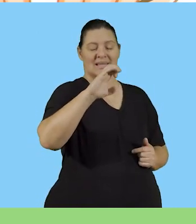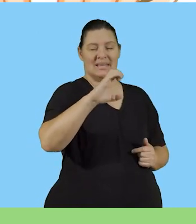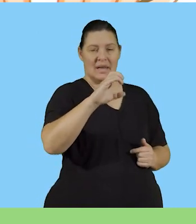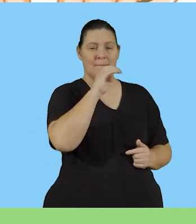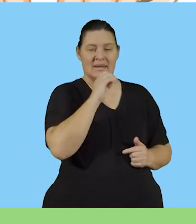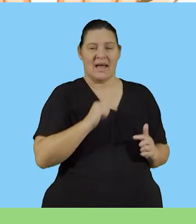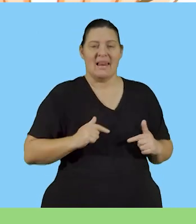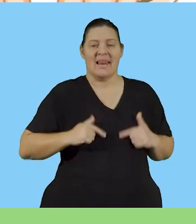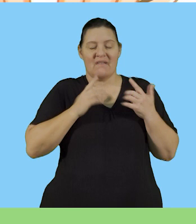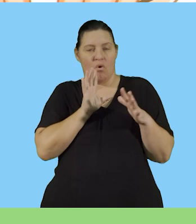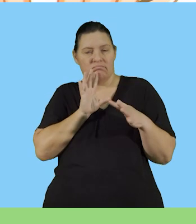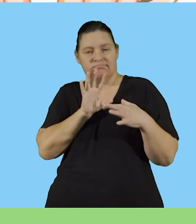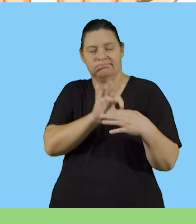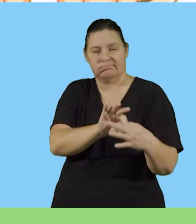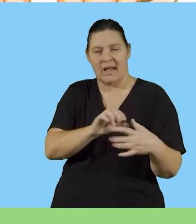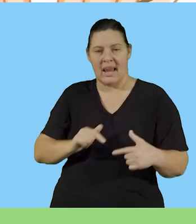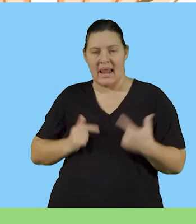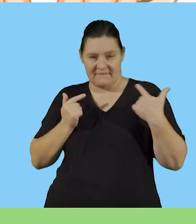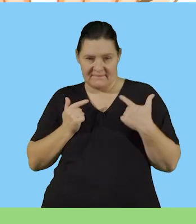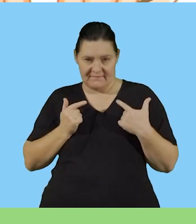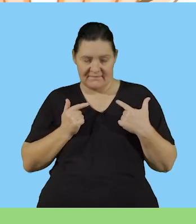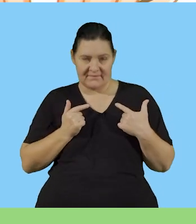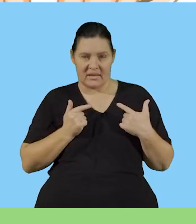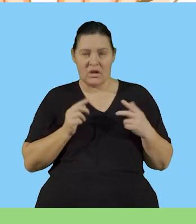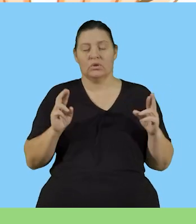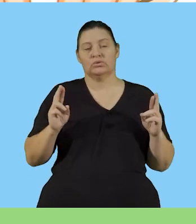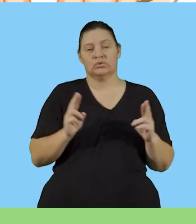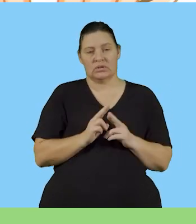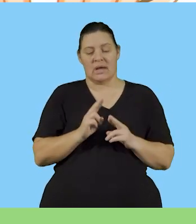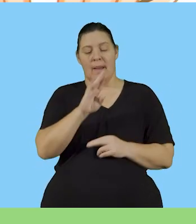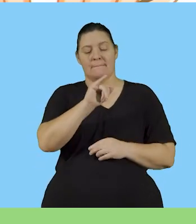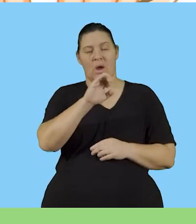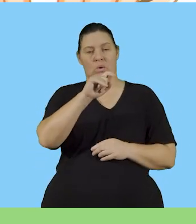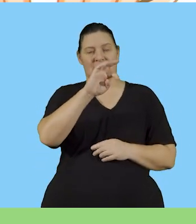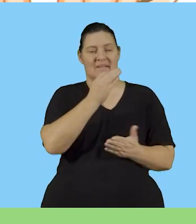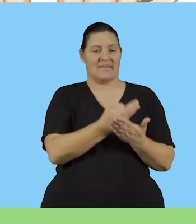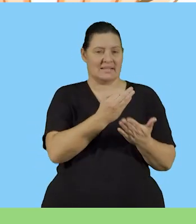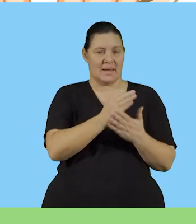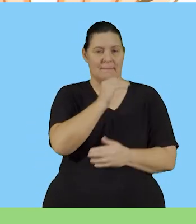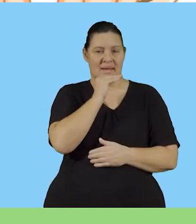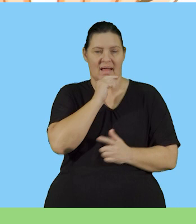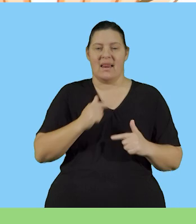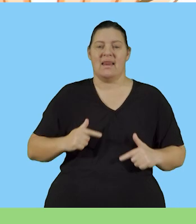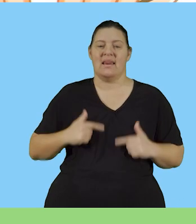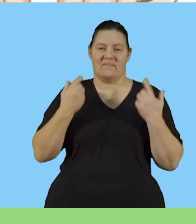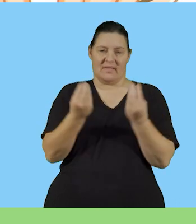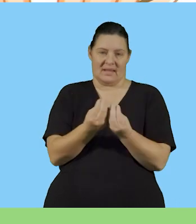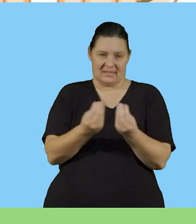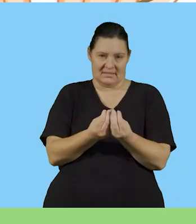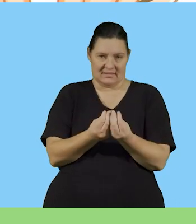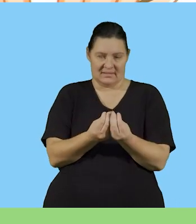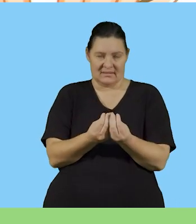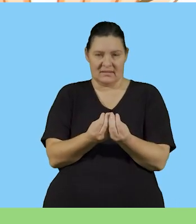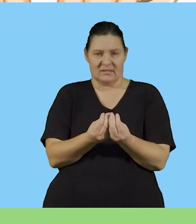to life or relating to life. So in short, biotic factors means living things.